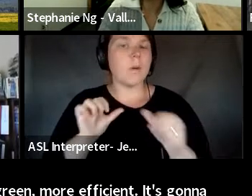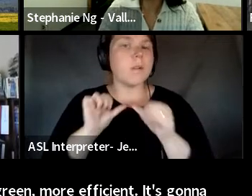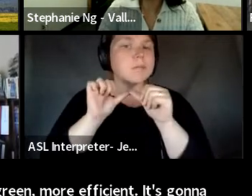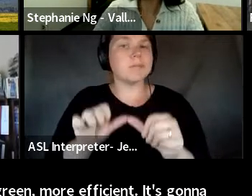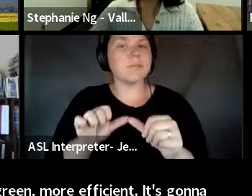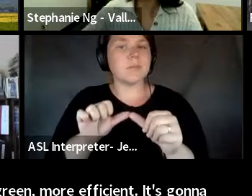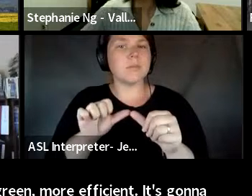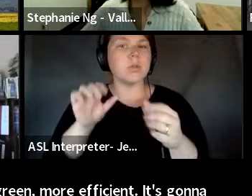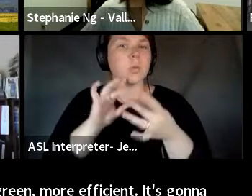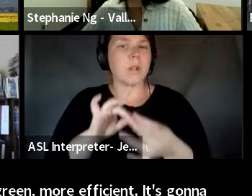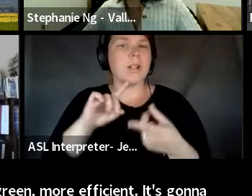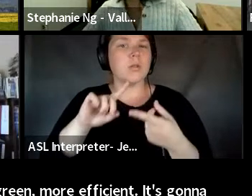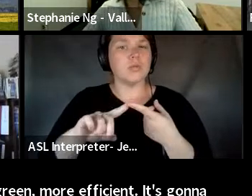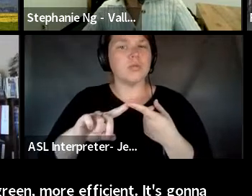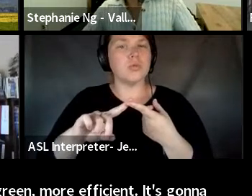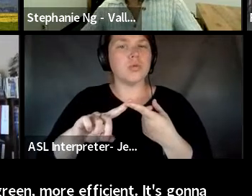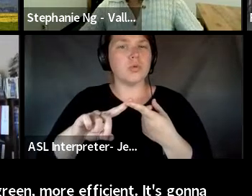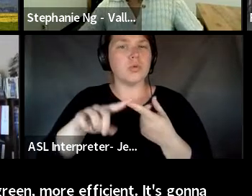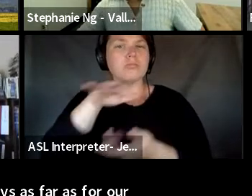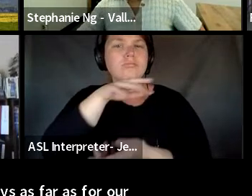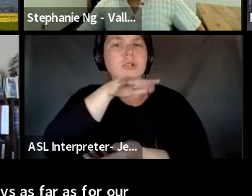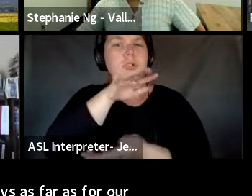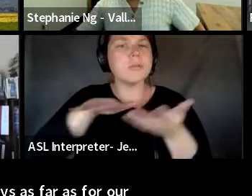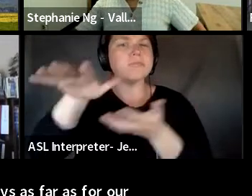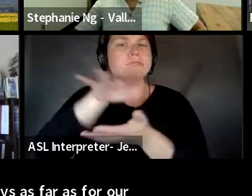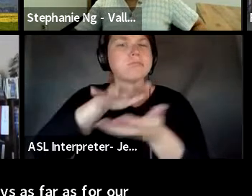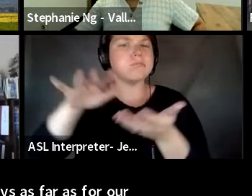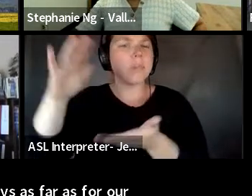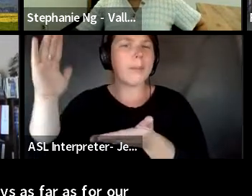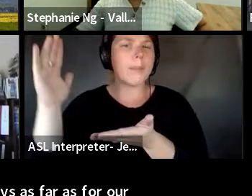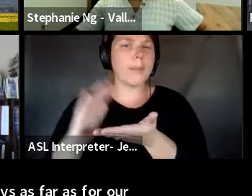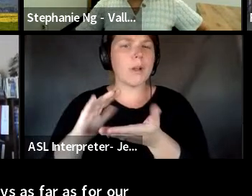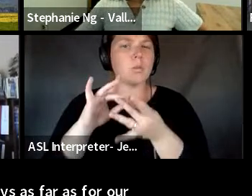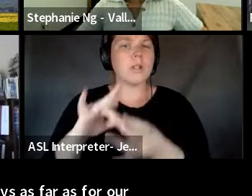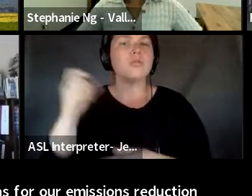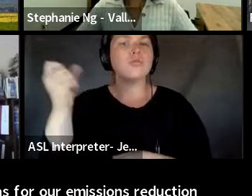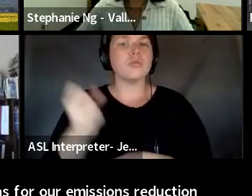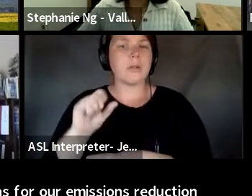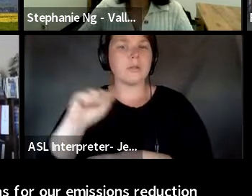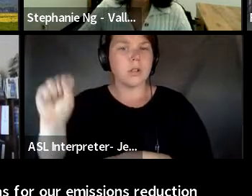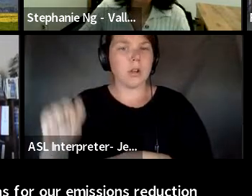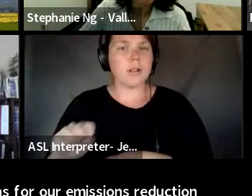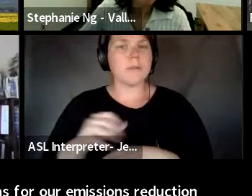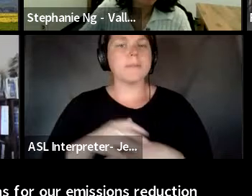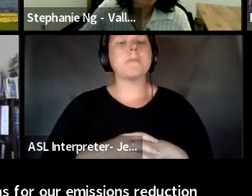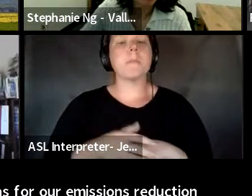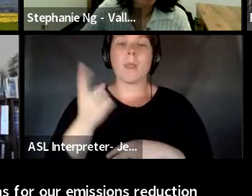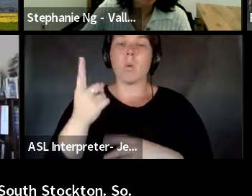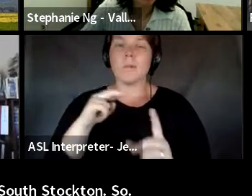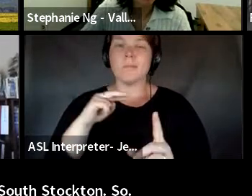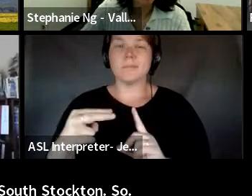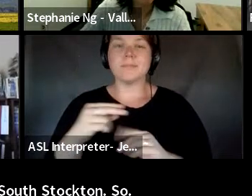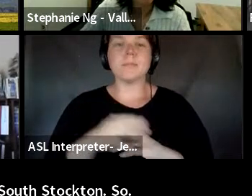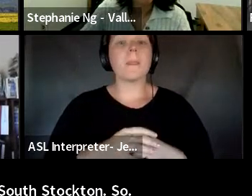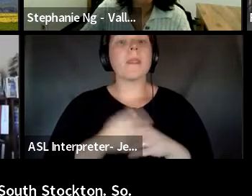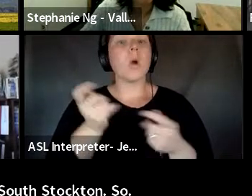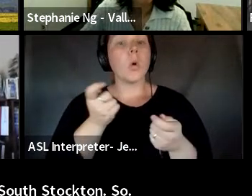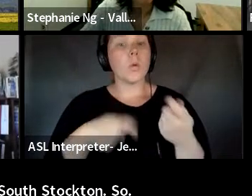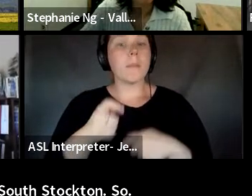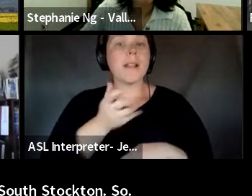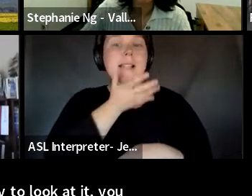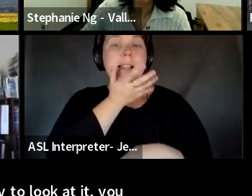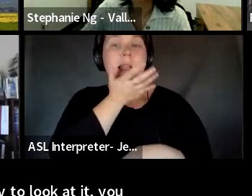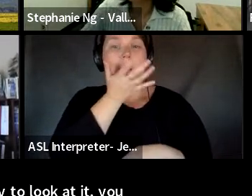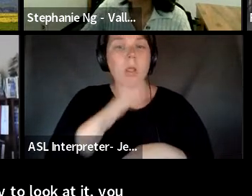emissions reduction program for South Stockton. So that's one way to look at it. Replacing lawnmowers is actually